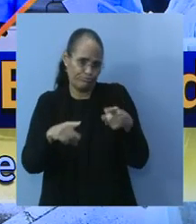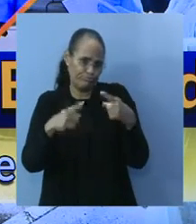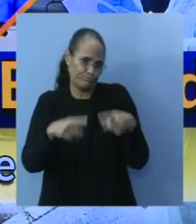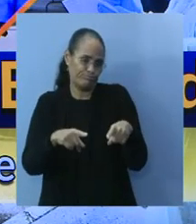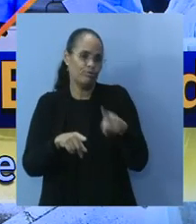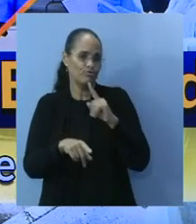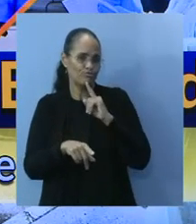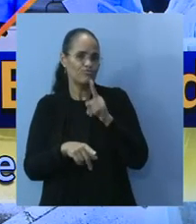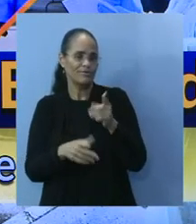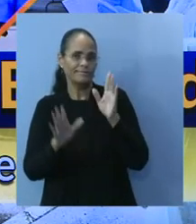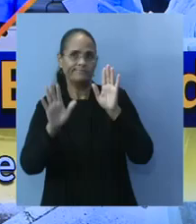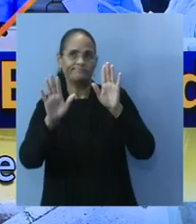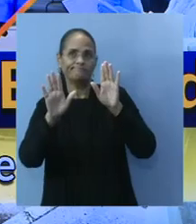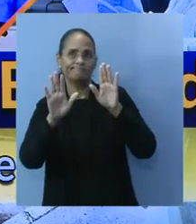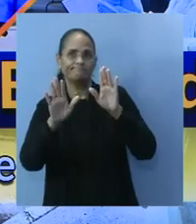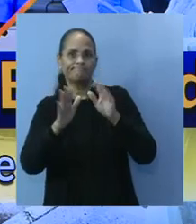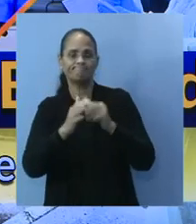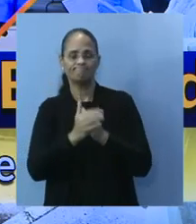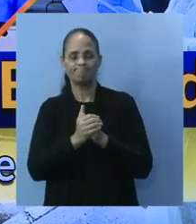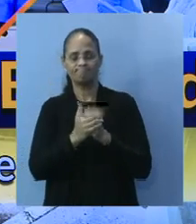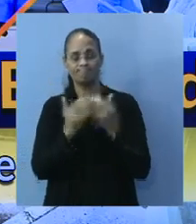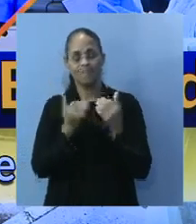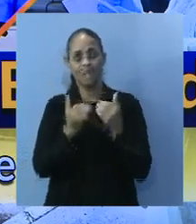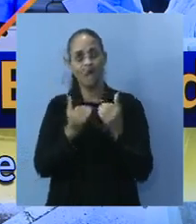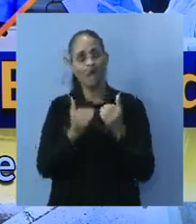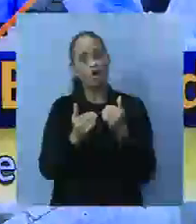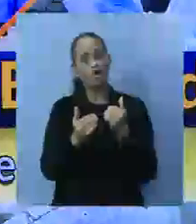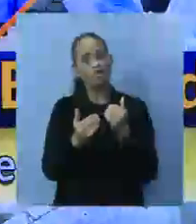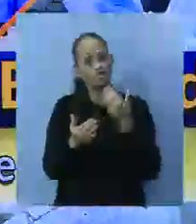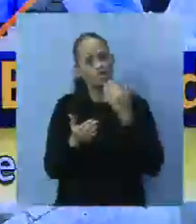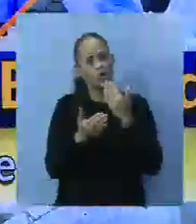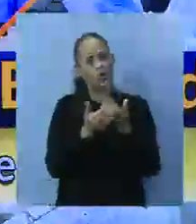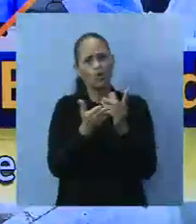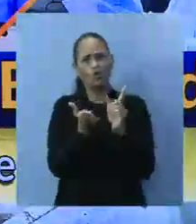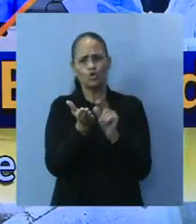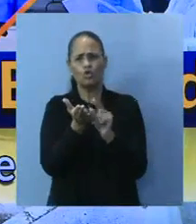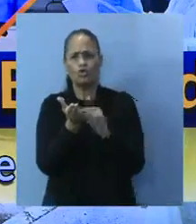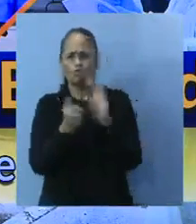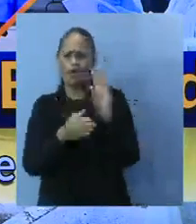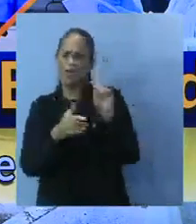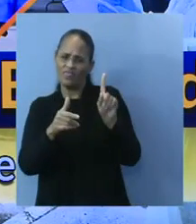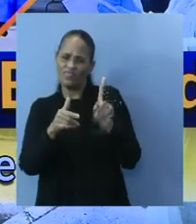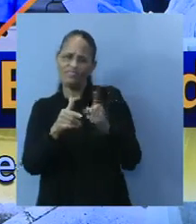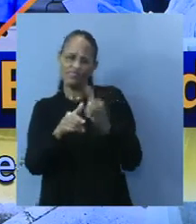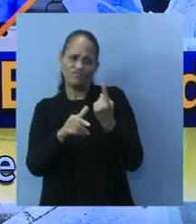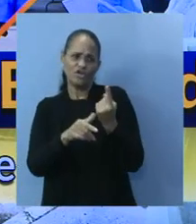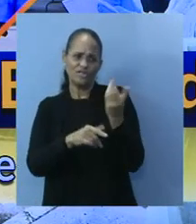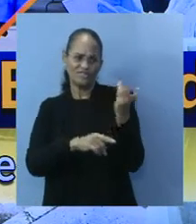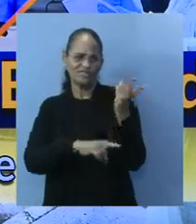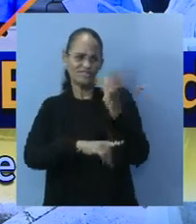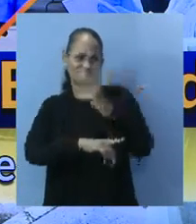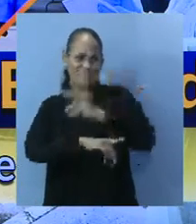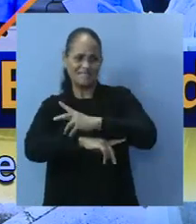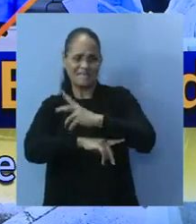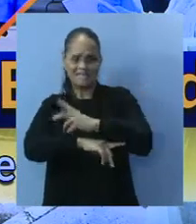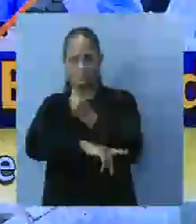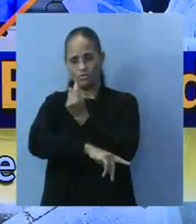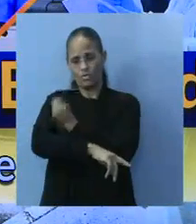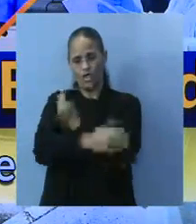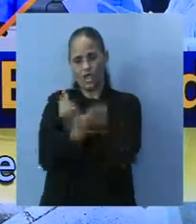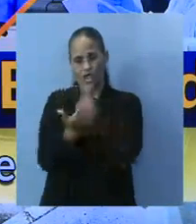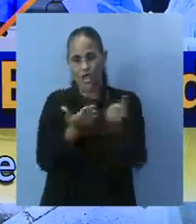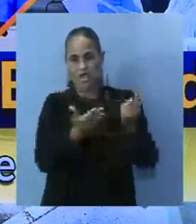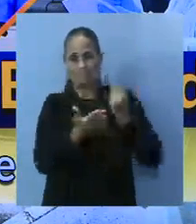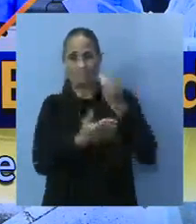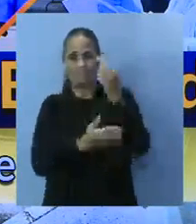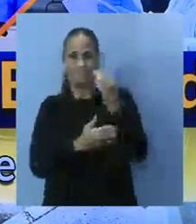certainly excellent. And it is great news to understand that in the first 6 days of our vaccination program, last week, Monday through